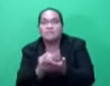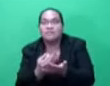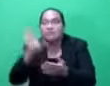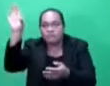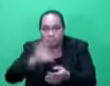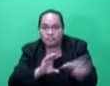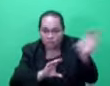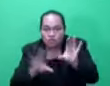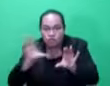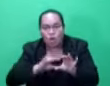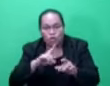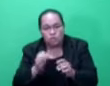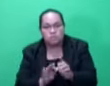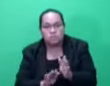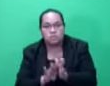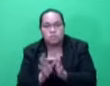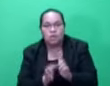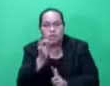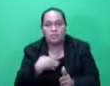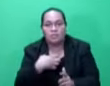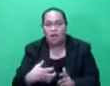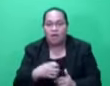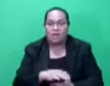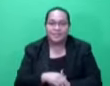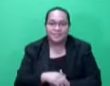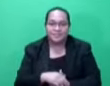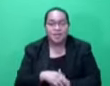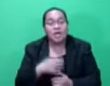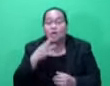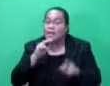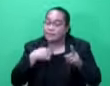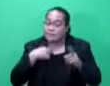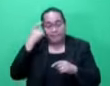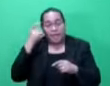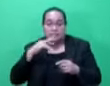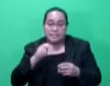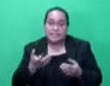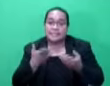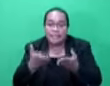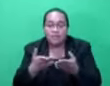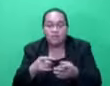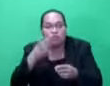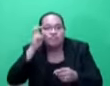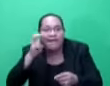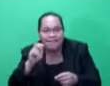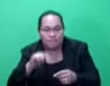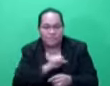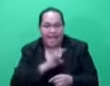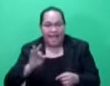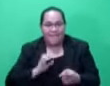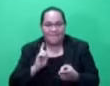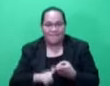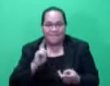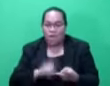operators to do all this. Give incentives for training to retrain the staff. In short, We cannot